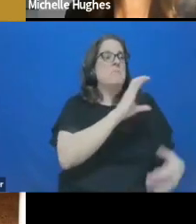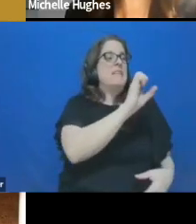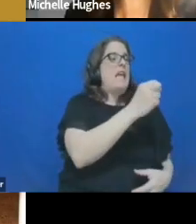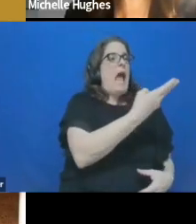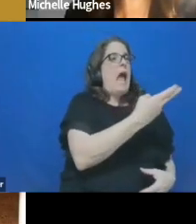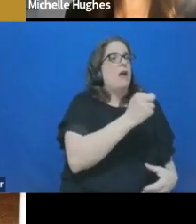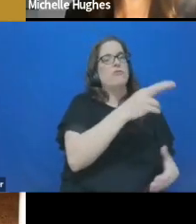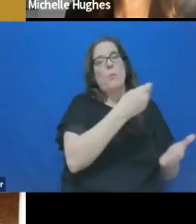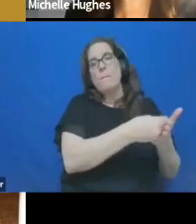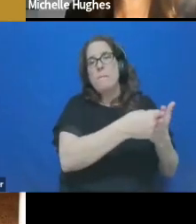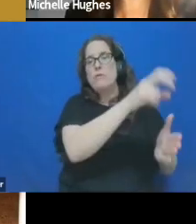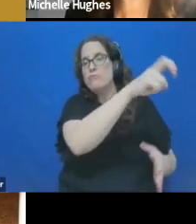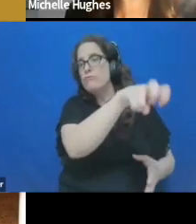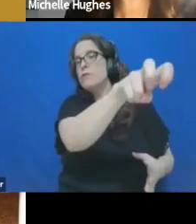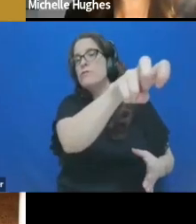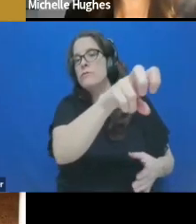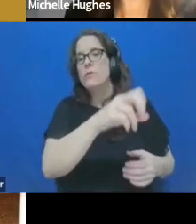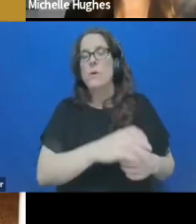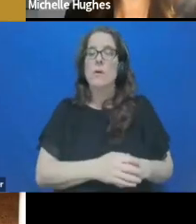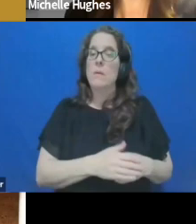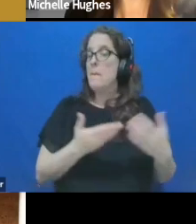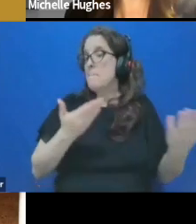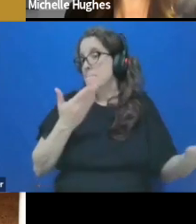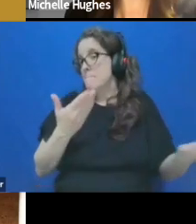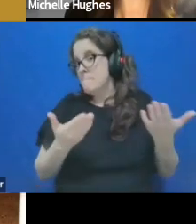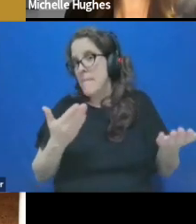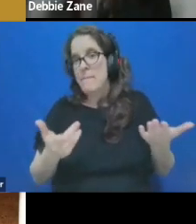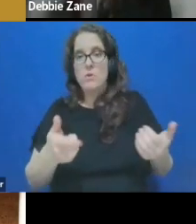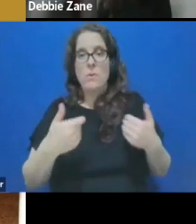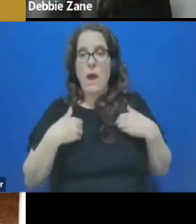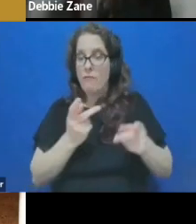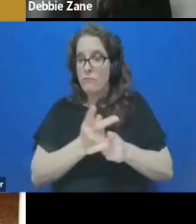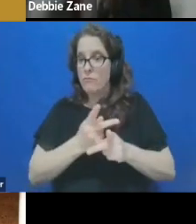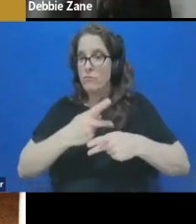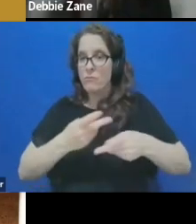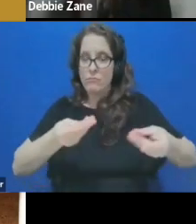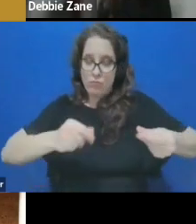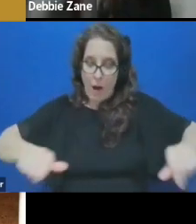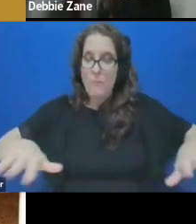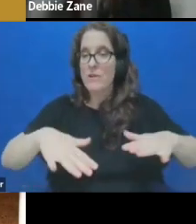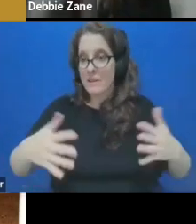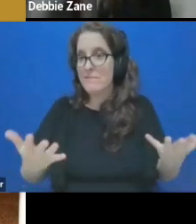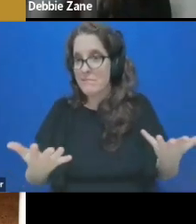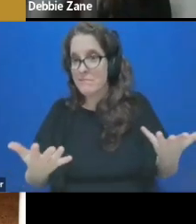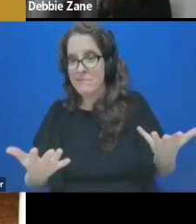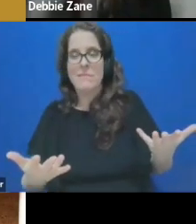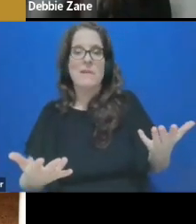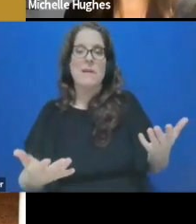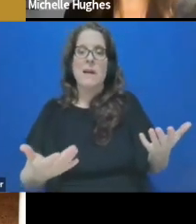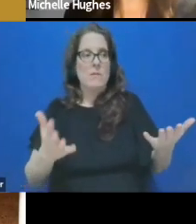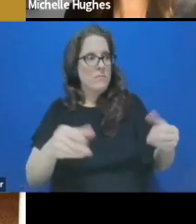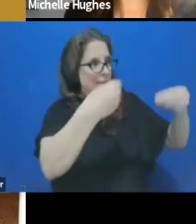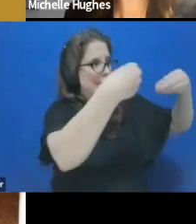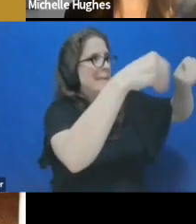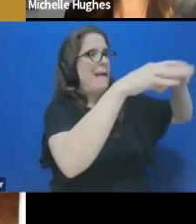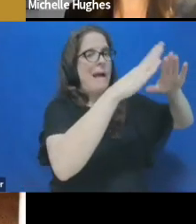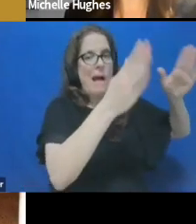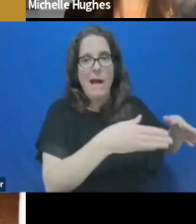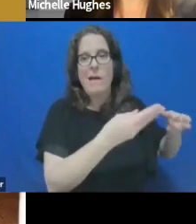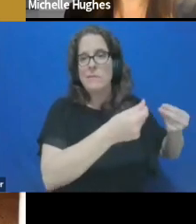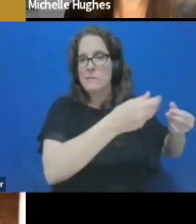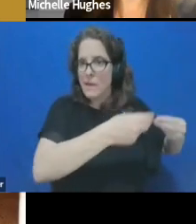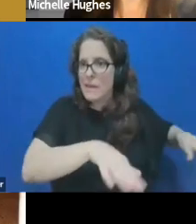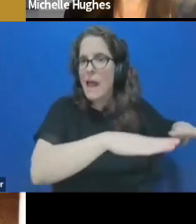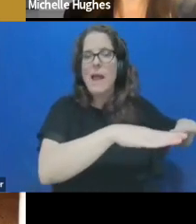It can be property like income producing real estate, investments, retirement plan benefits such